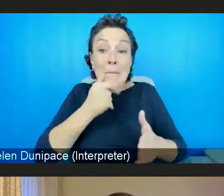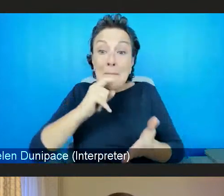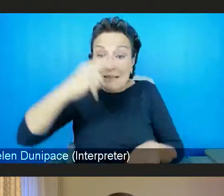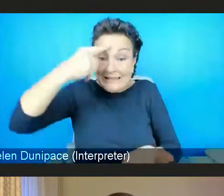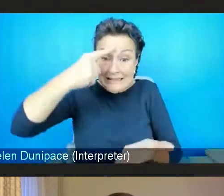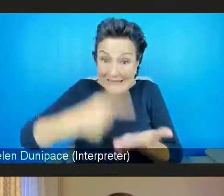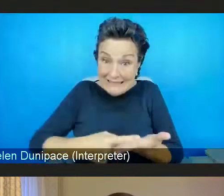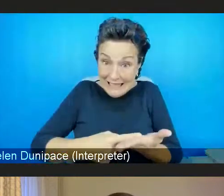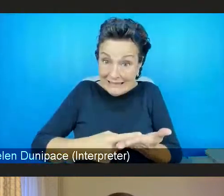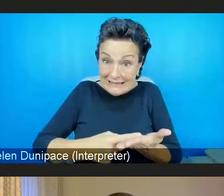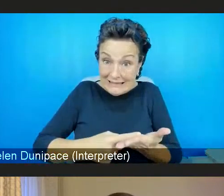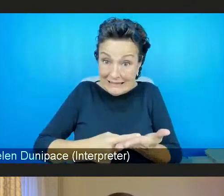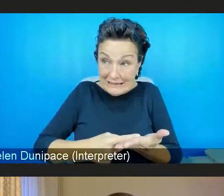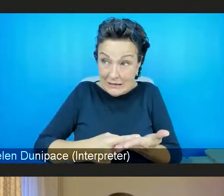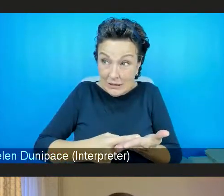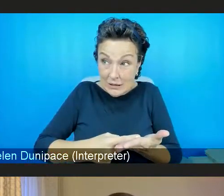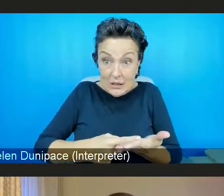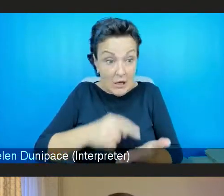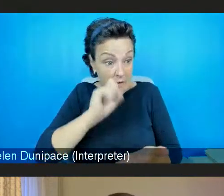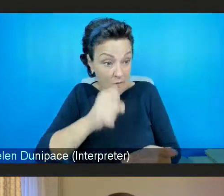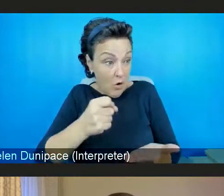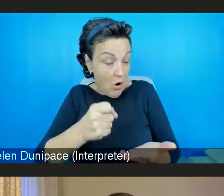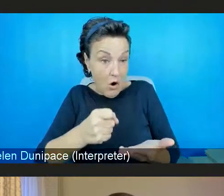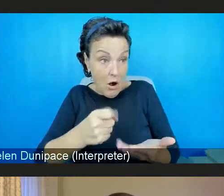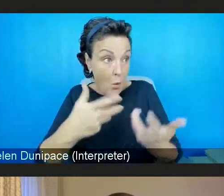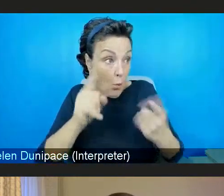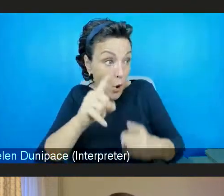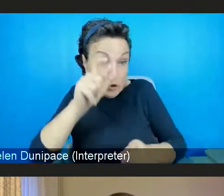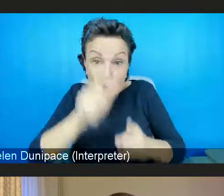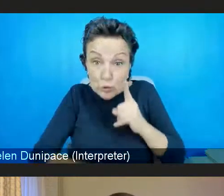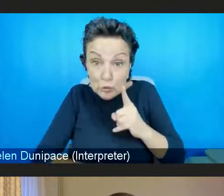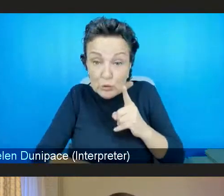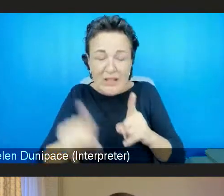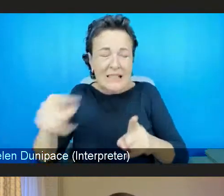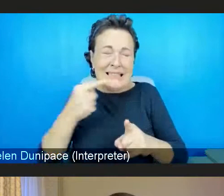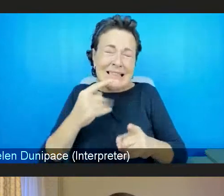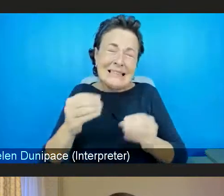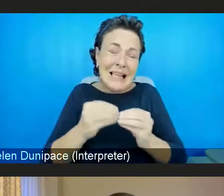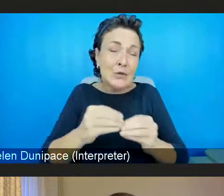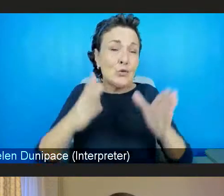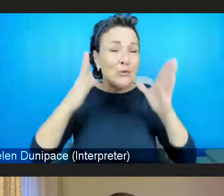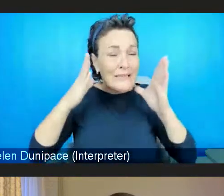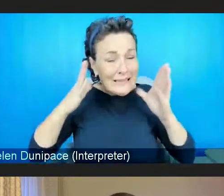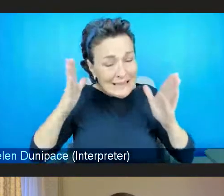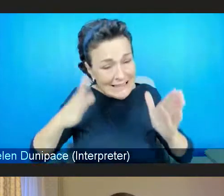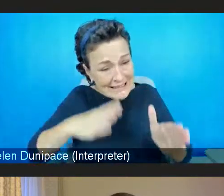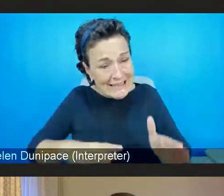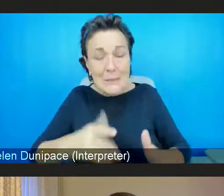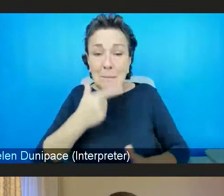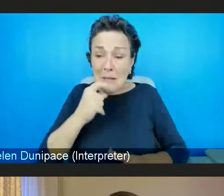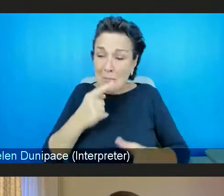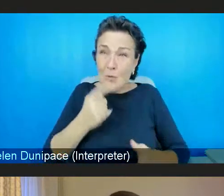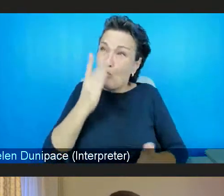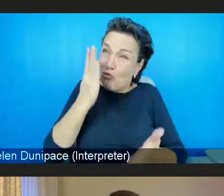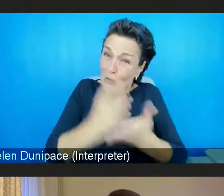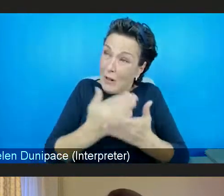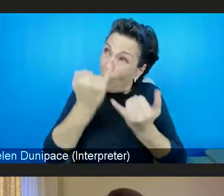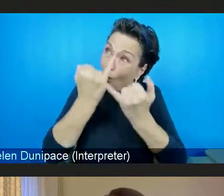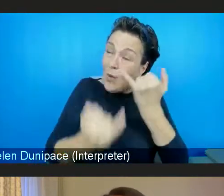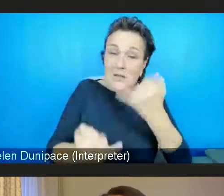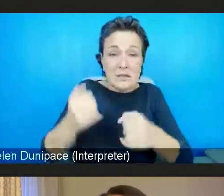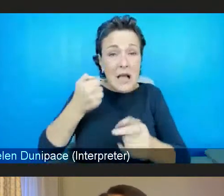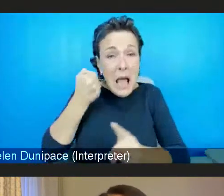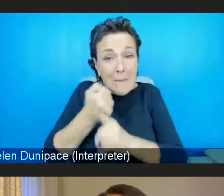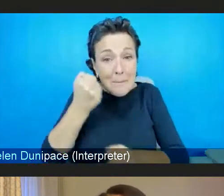the people most affected involved in the conversation. And they were saying to me, young people